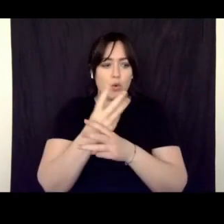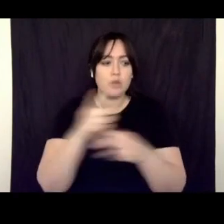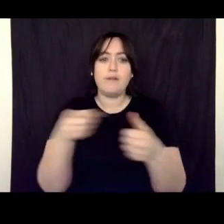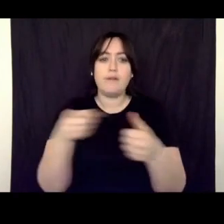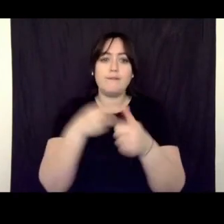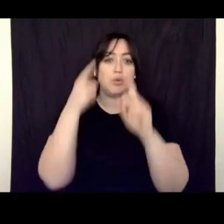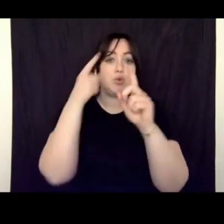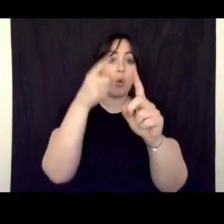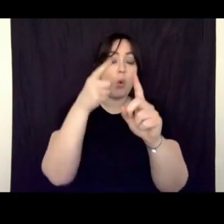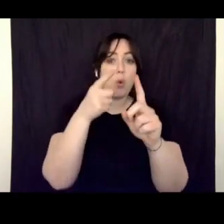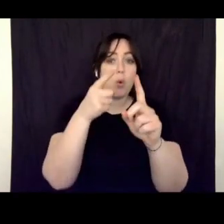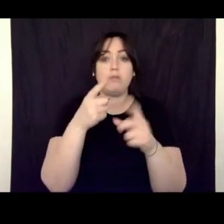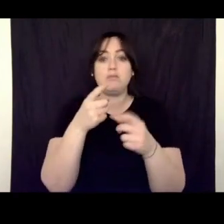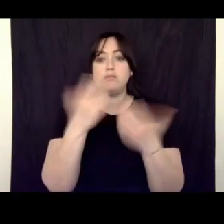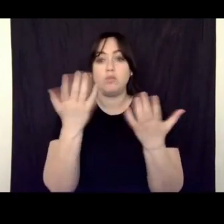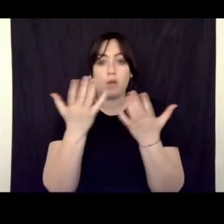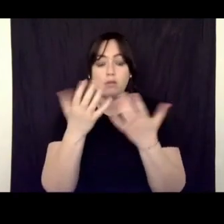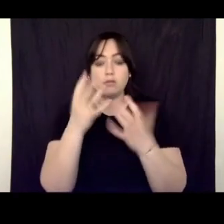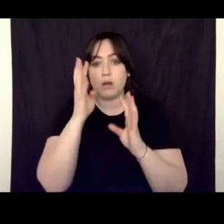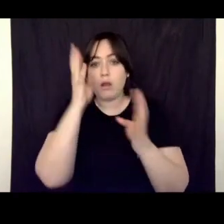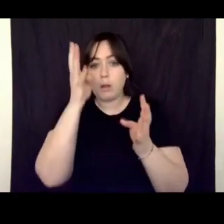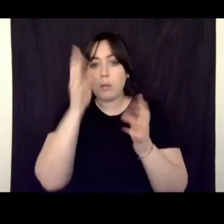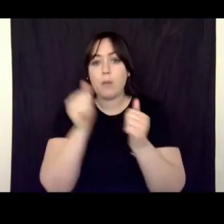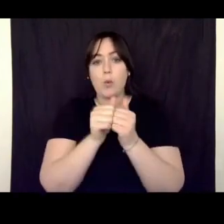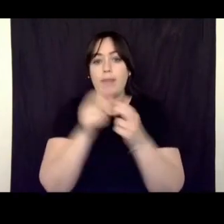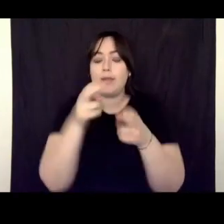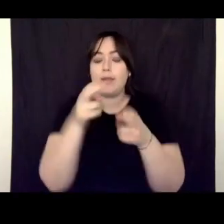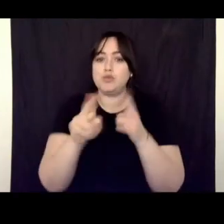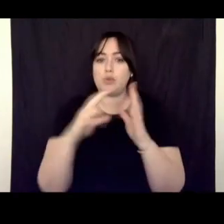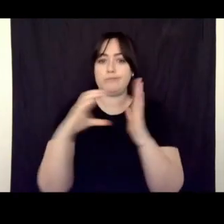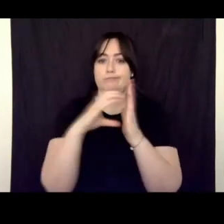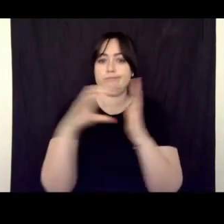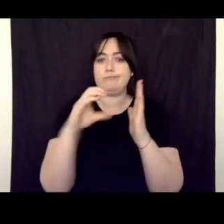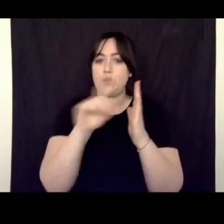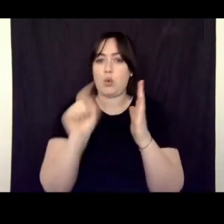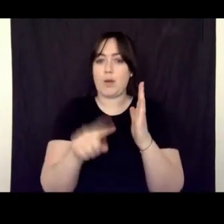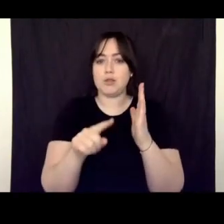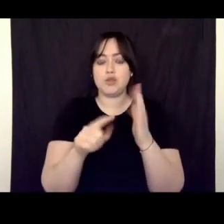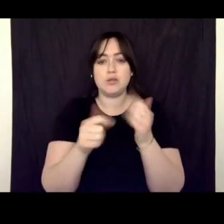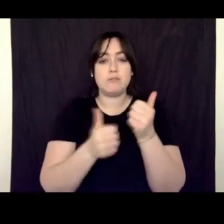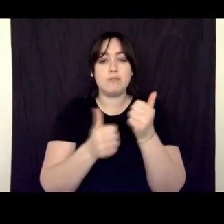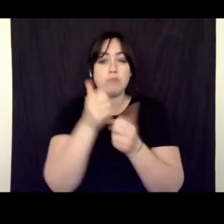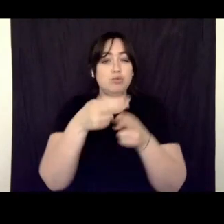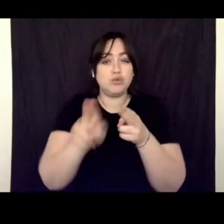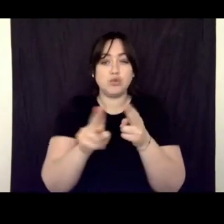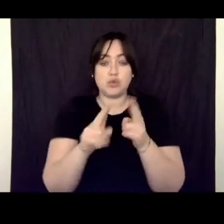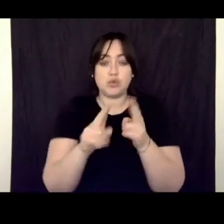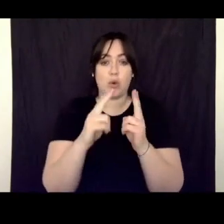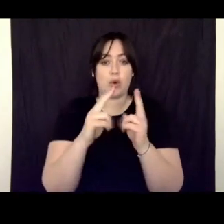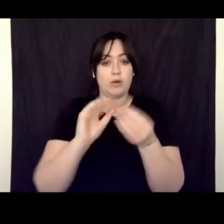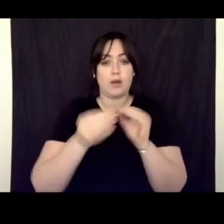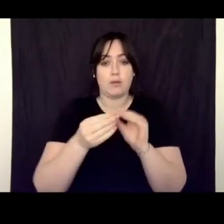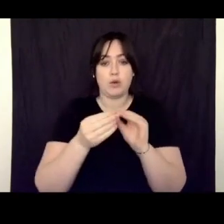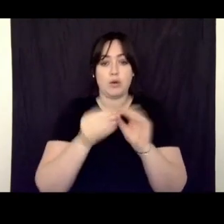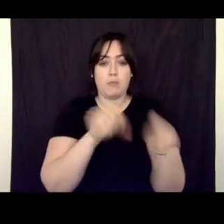first mission of the group, was to come up with a short set of questions, the shortest set possible,